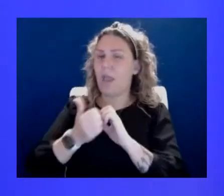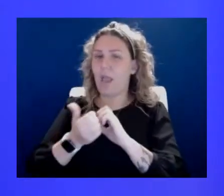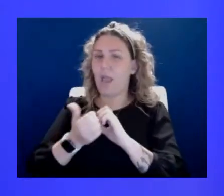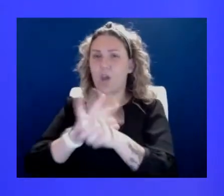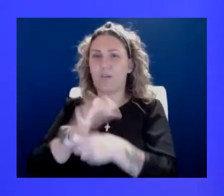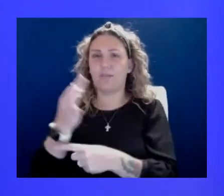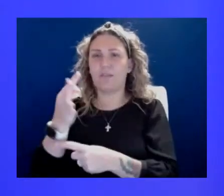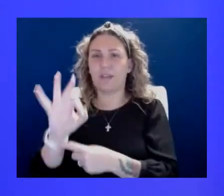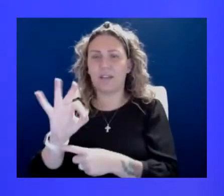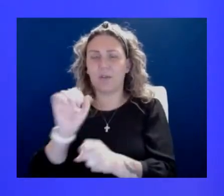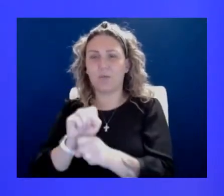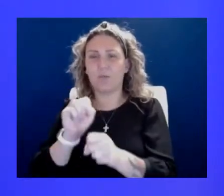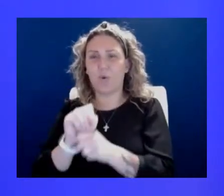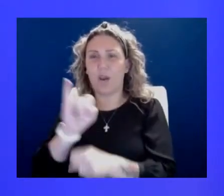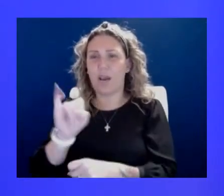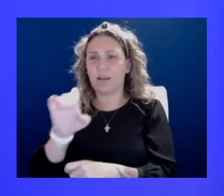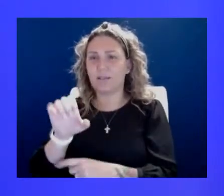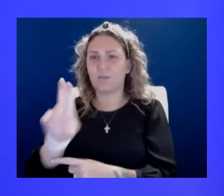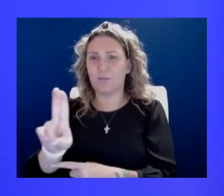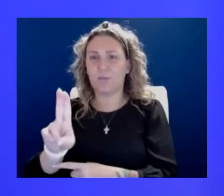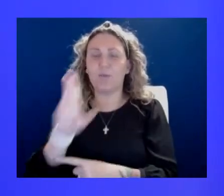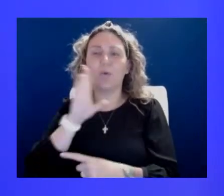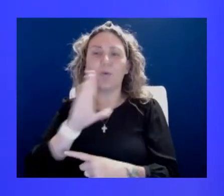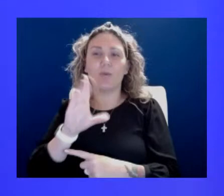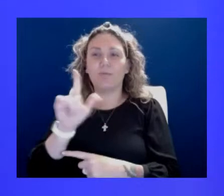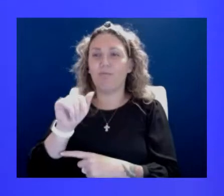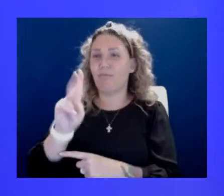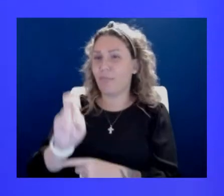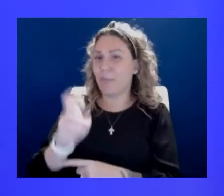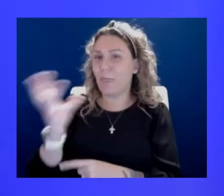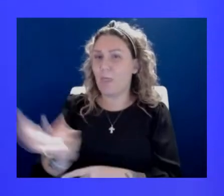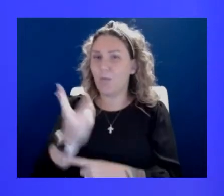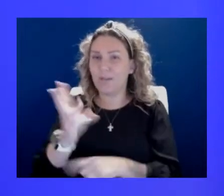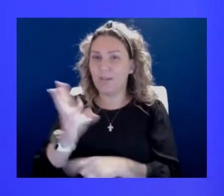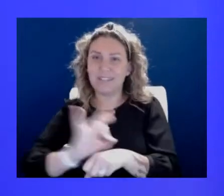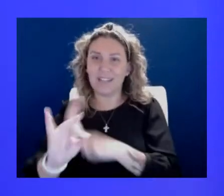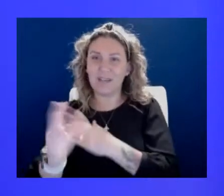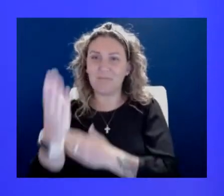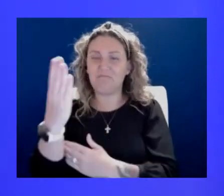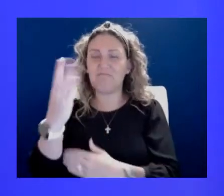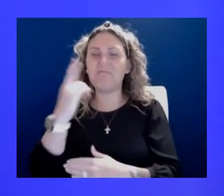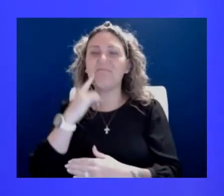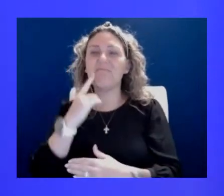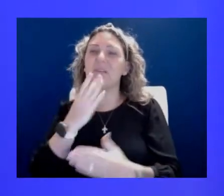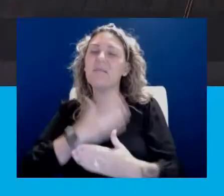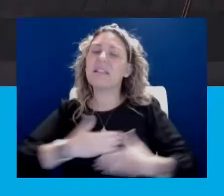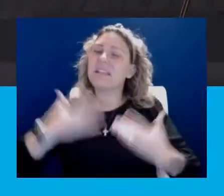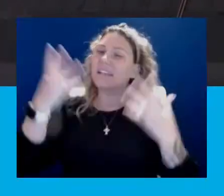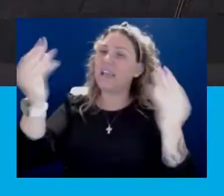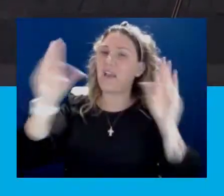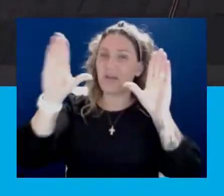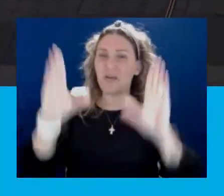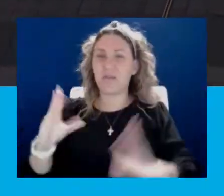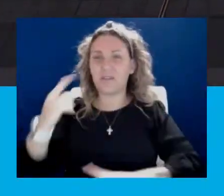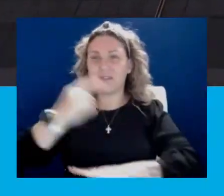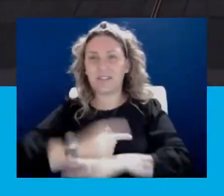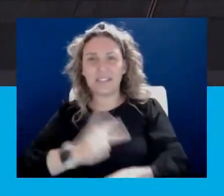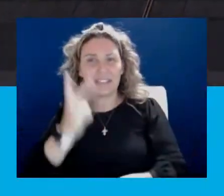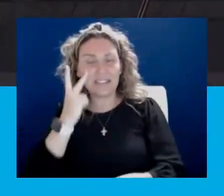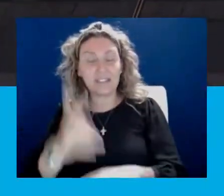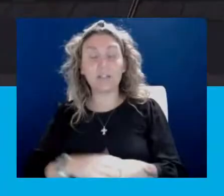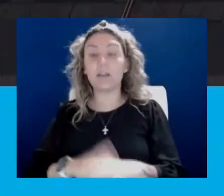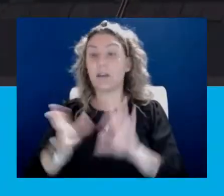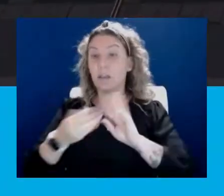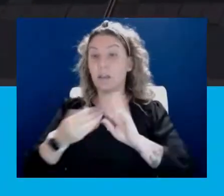the ICU. And we'll be back live Wednesday at 8 a.m. Please go out, make it a great day. We'll see you then. The number of women in